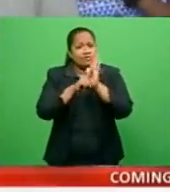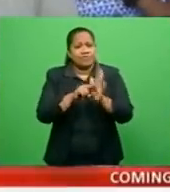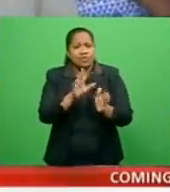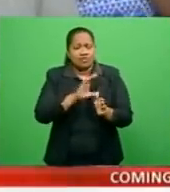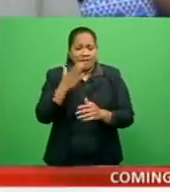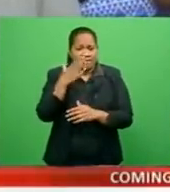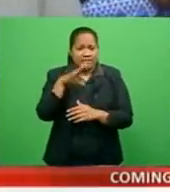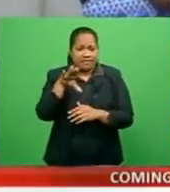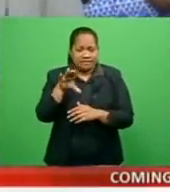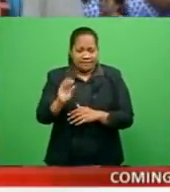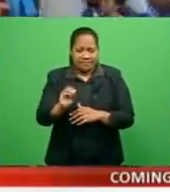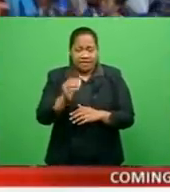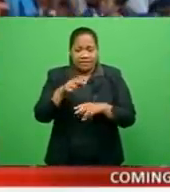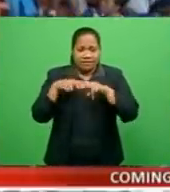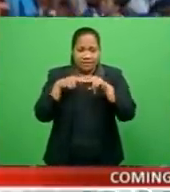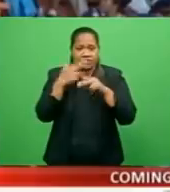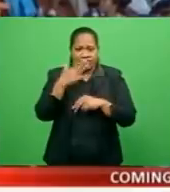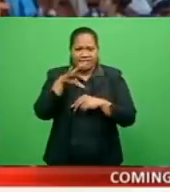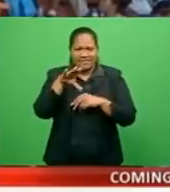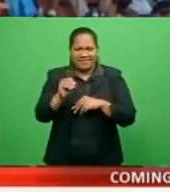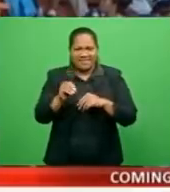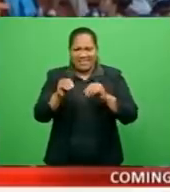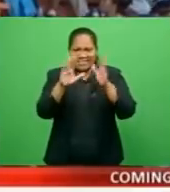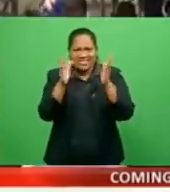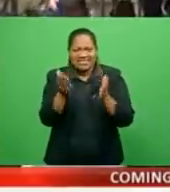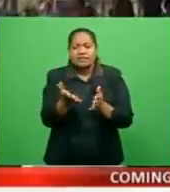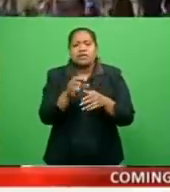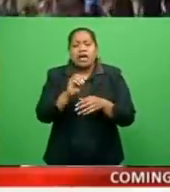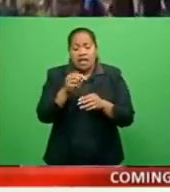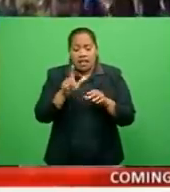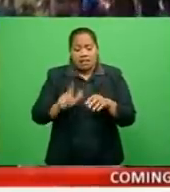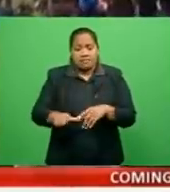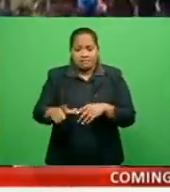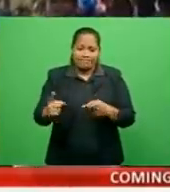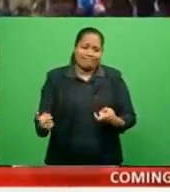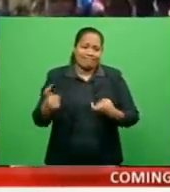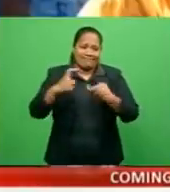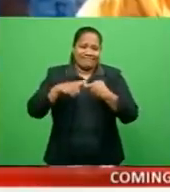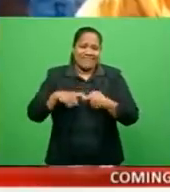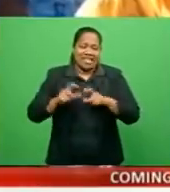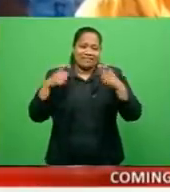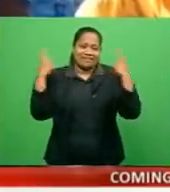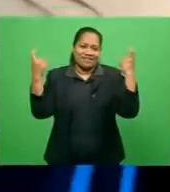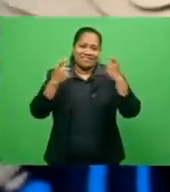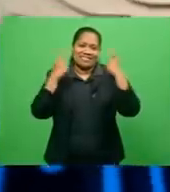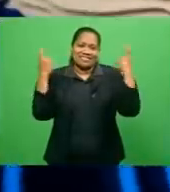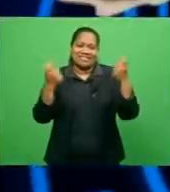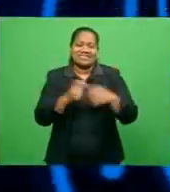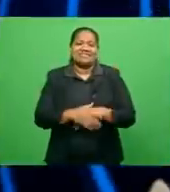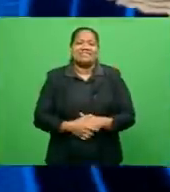50 monument. And Labasa also joins in celebrations.